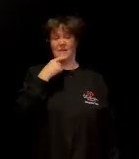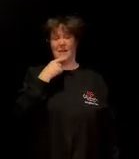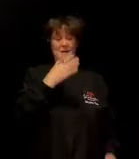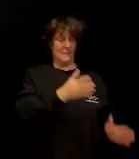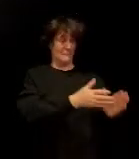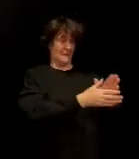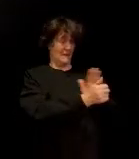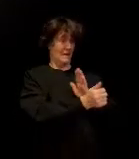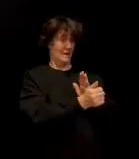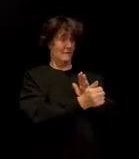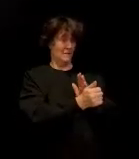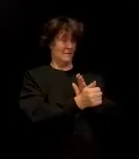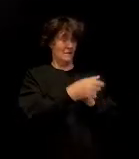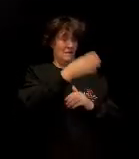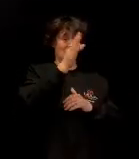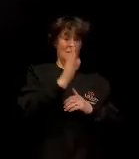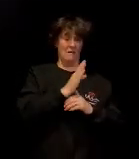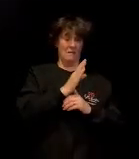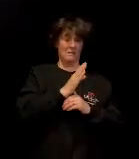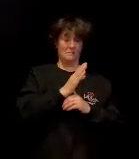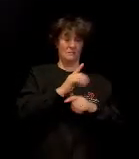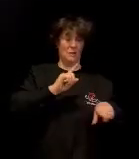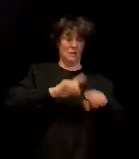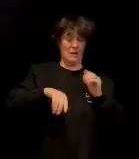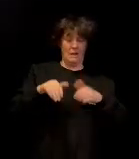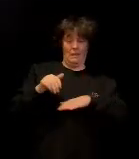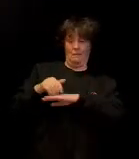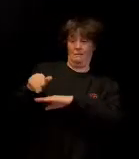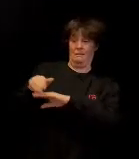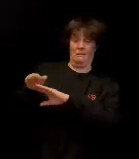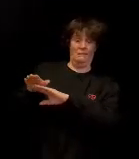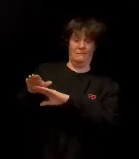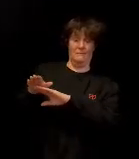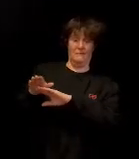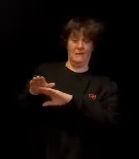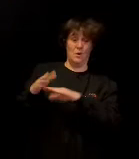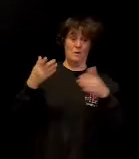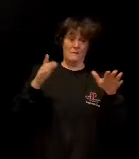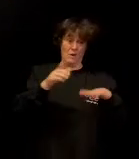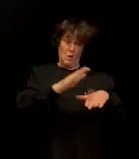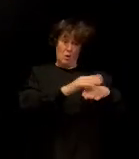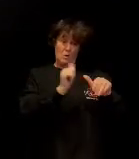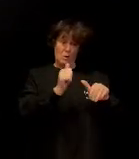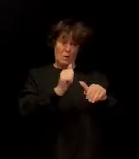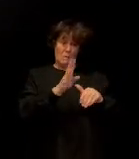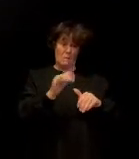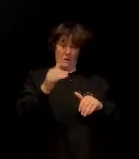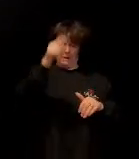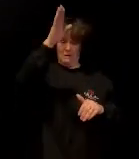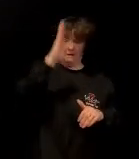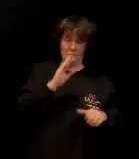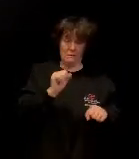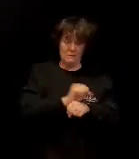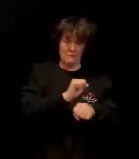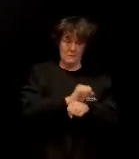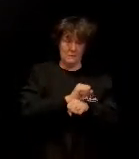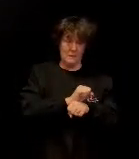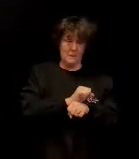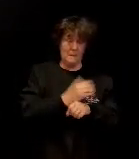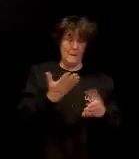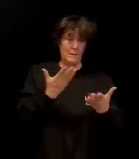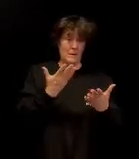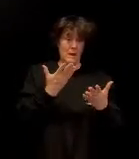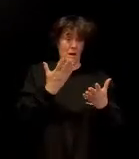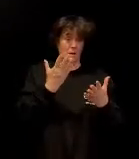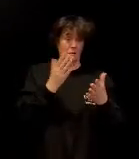God are without repentance. They're irrevocable. So if you've been called by God to do something, it may not be a fivefold